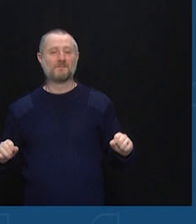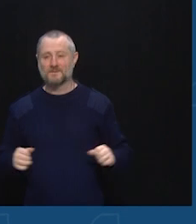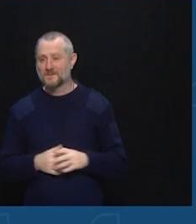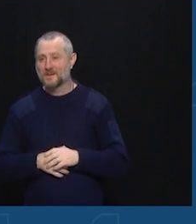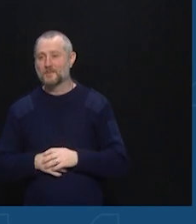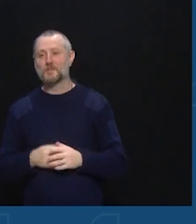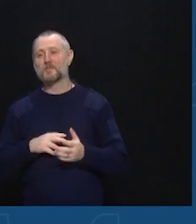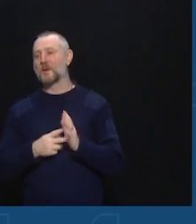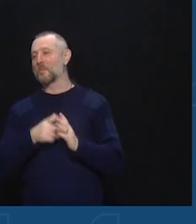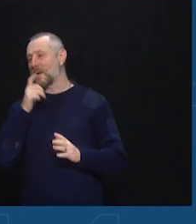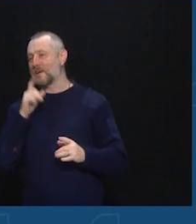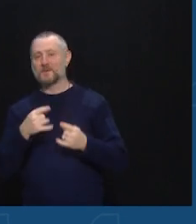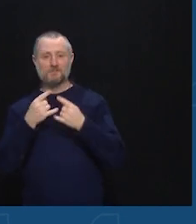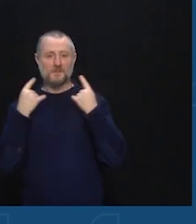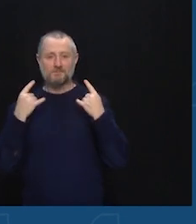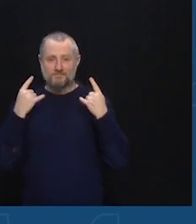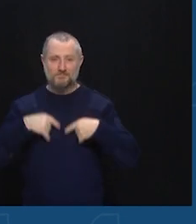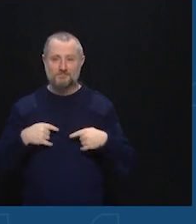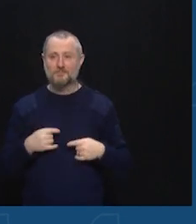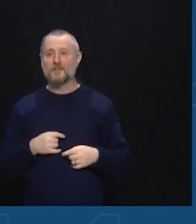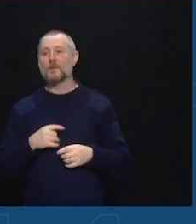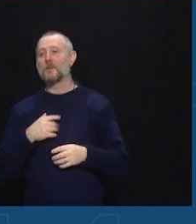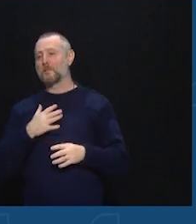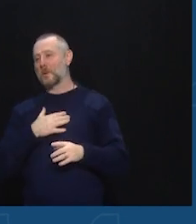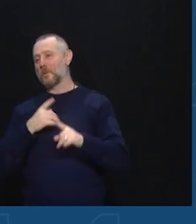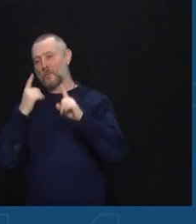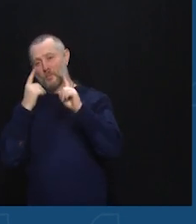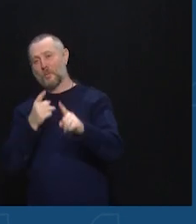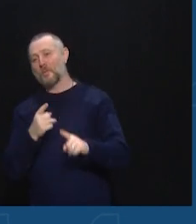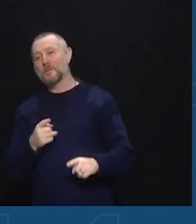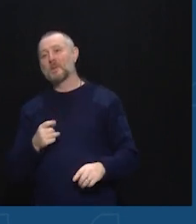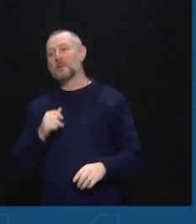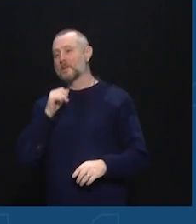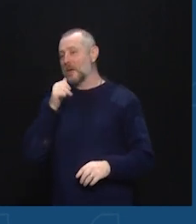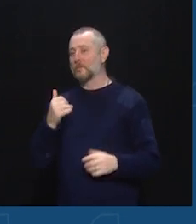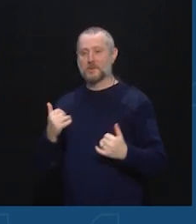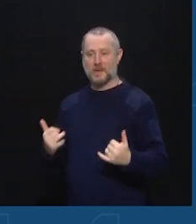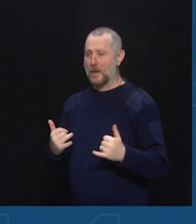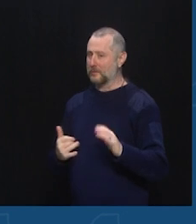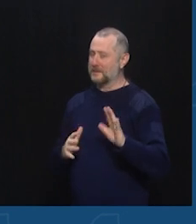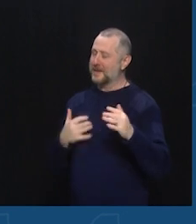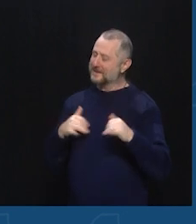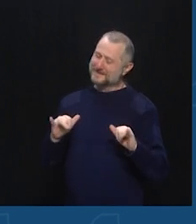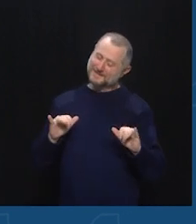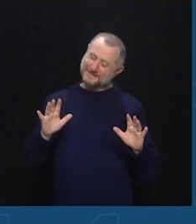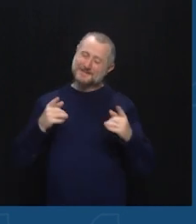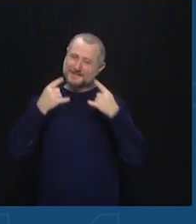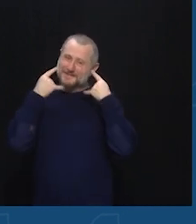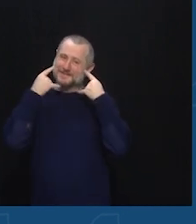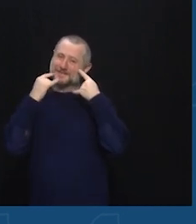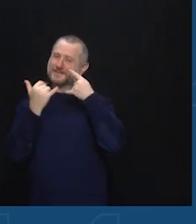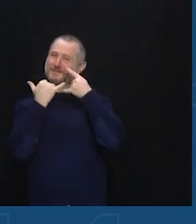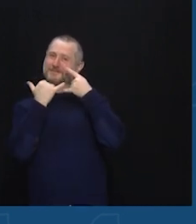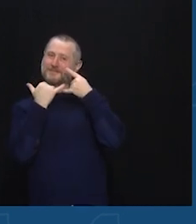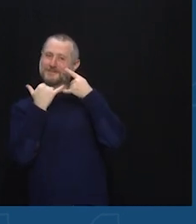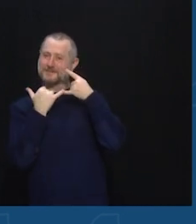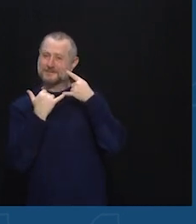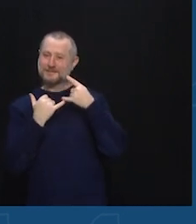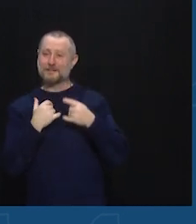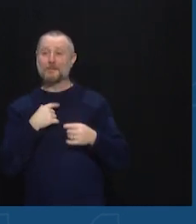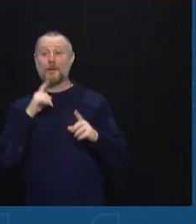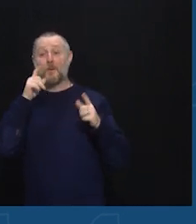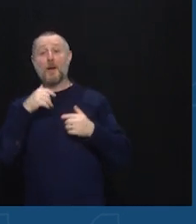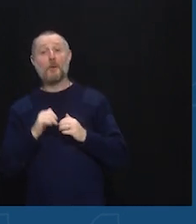mask anymore, which we're striving for, but we're just not there yet. But let's know that there's a very safe way to get there, and that is getting more kids